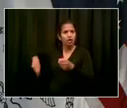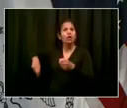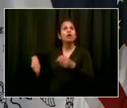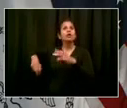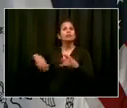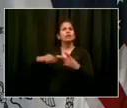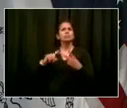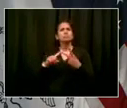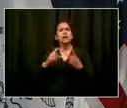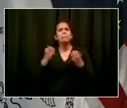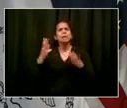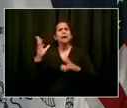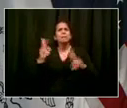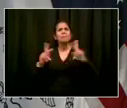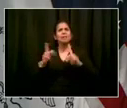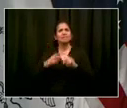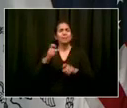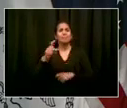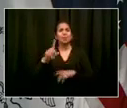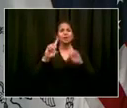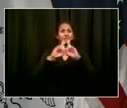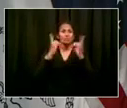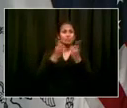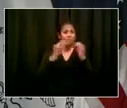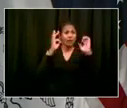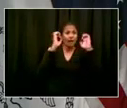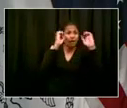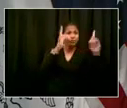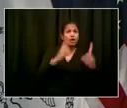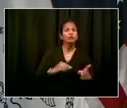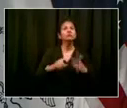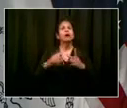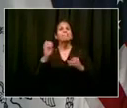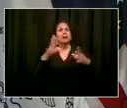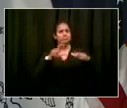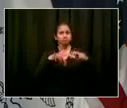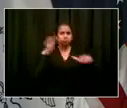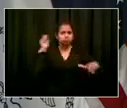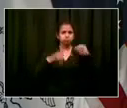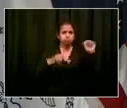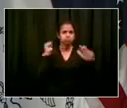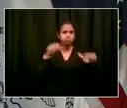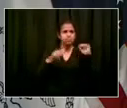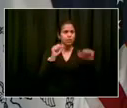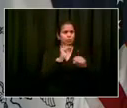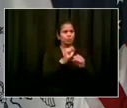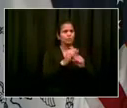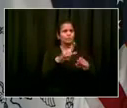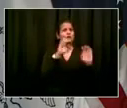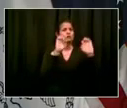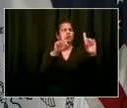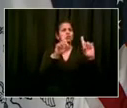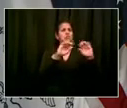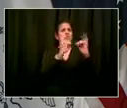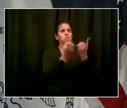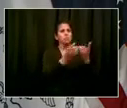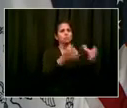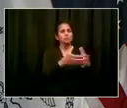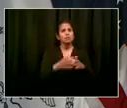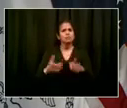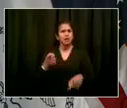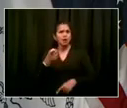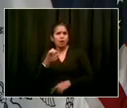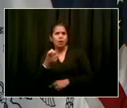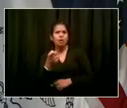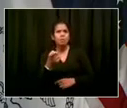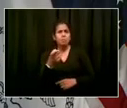have still more than a year left of your tenure, but I'm curious if there should be some concern for everyday New Yorkers that there